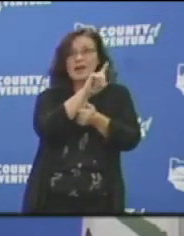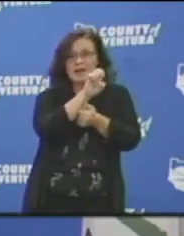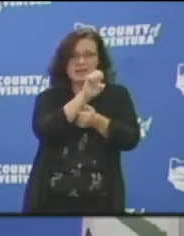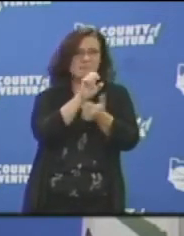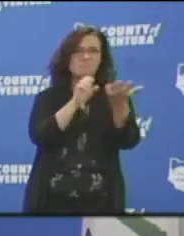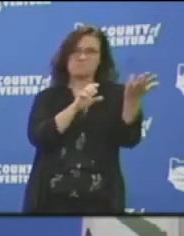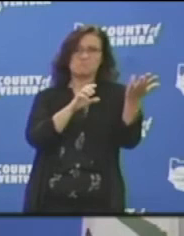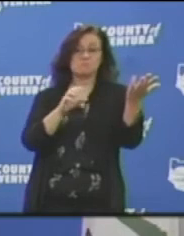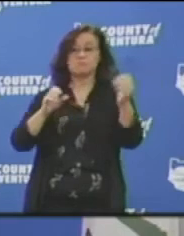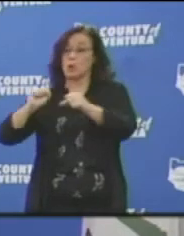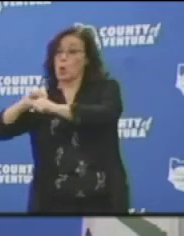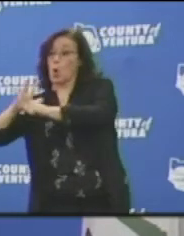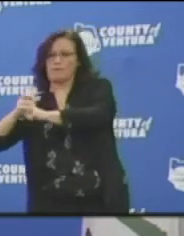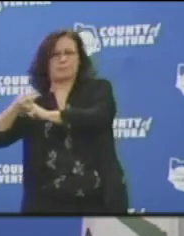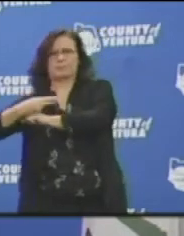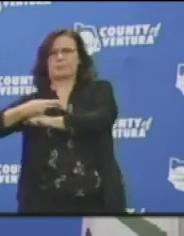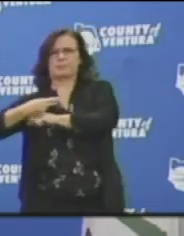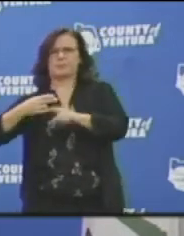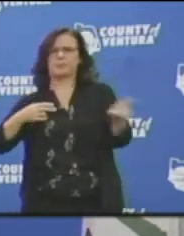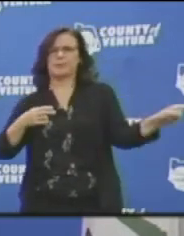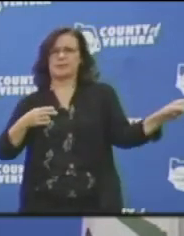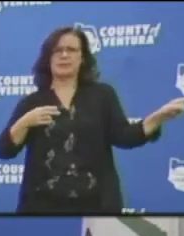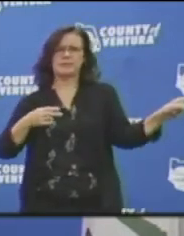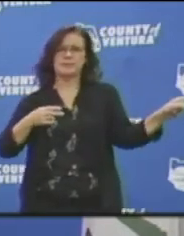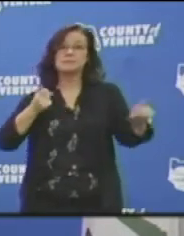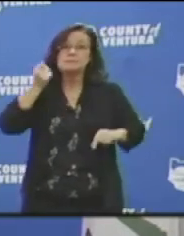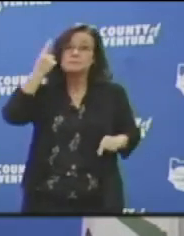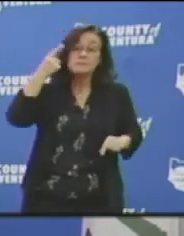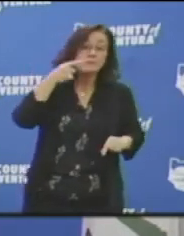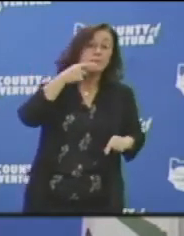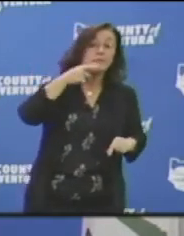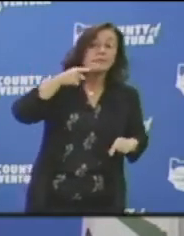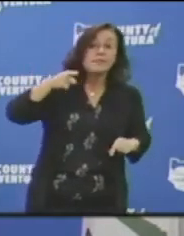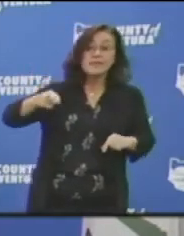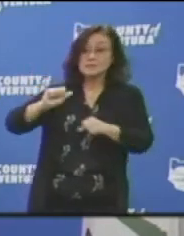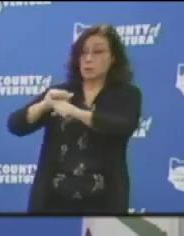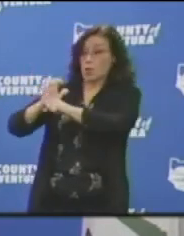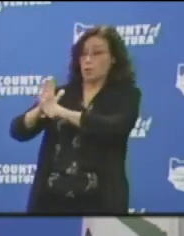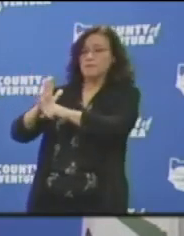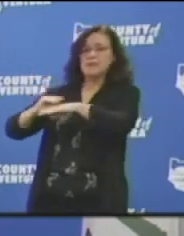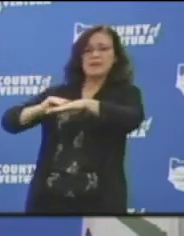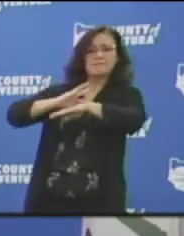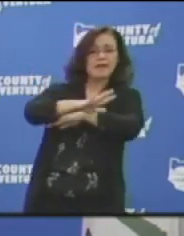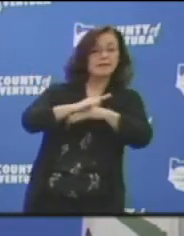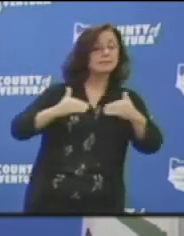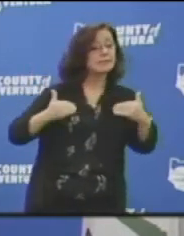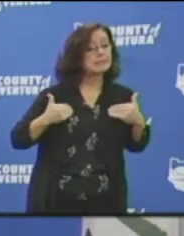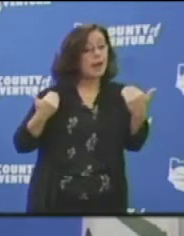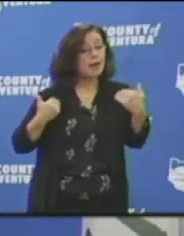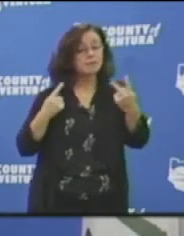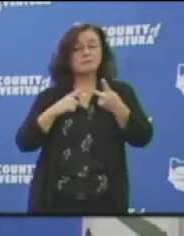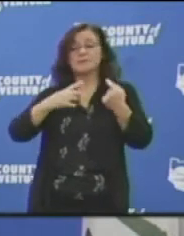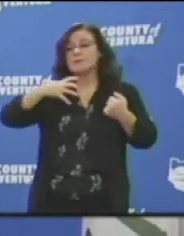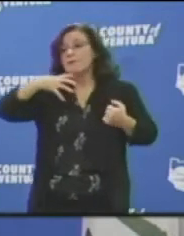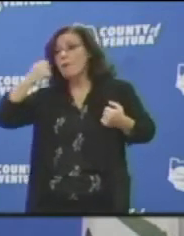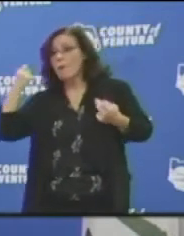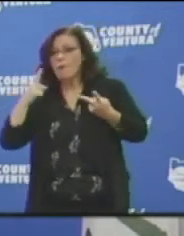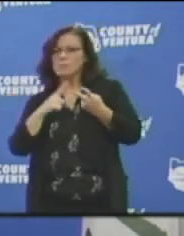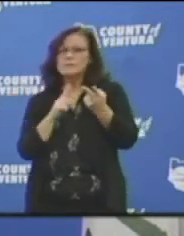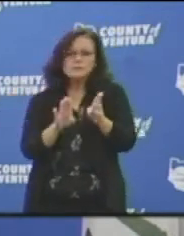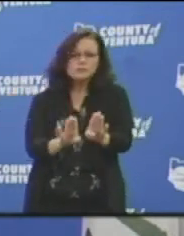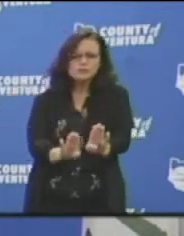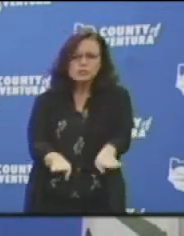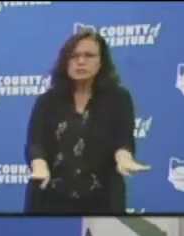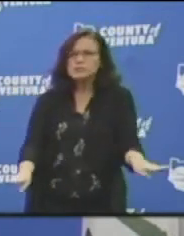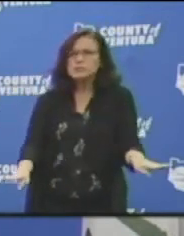no boundaries. It affects the young, the old, and increasingly even children, as